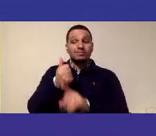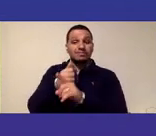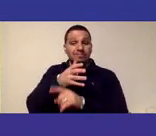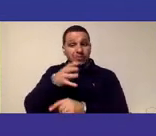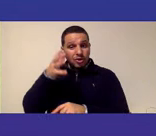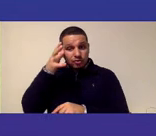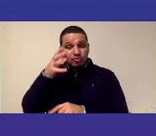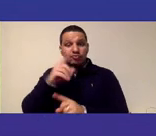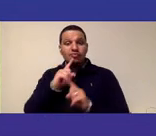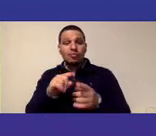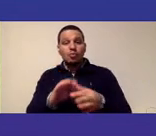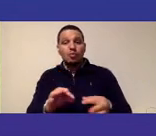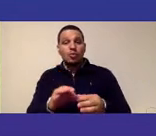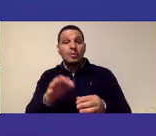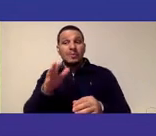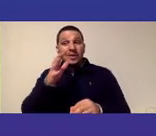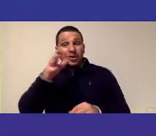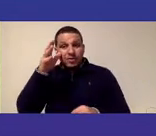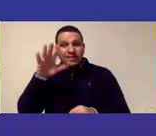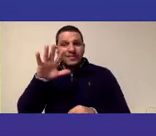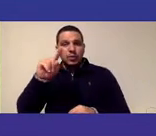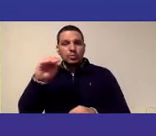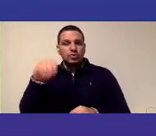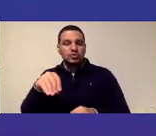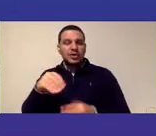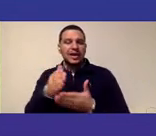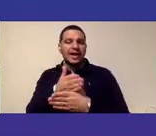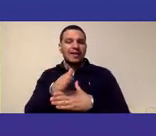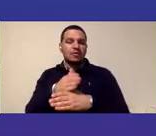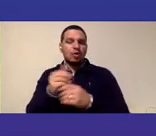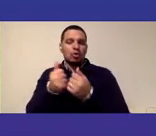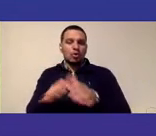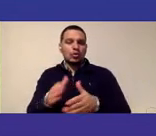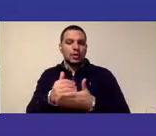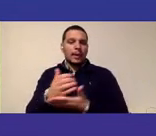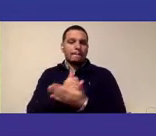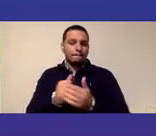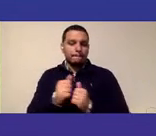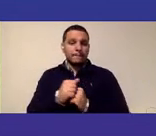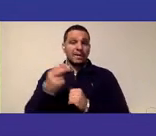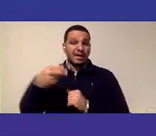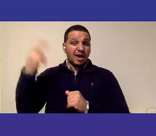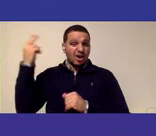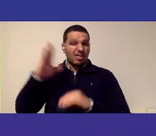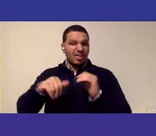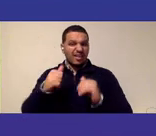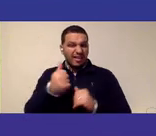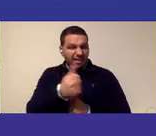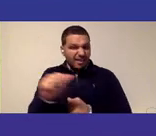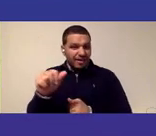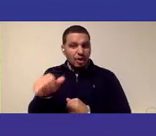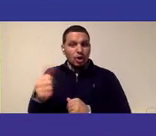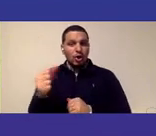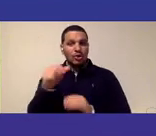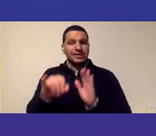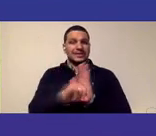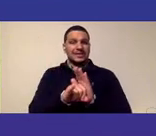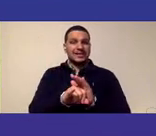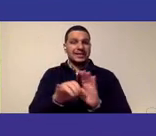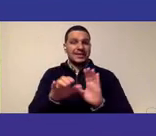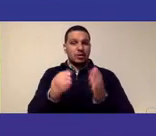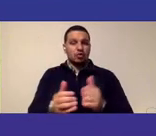reported a 51% average loss of income, higher than any other identity